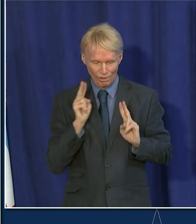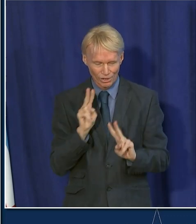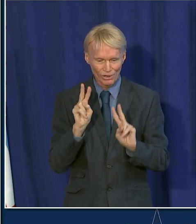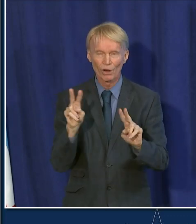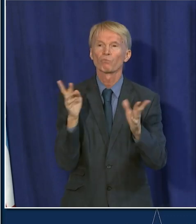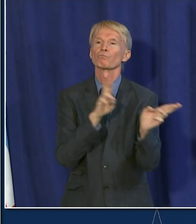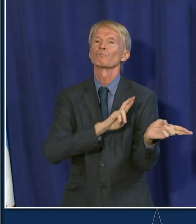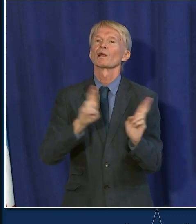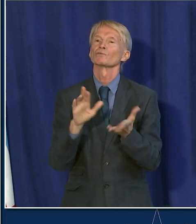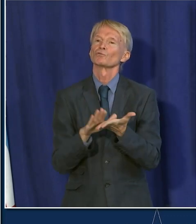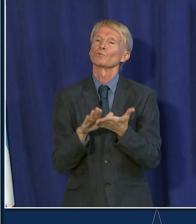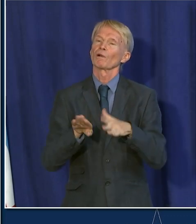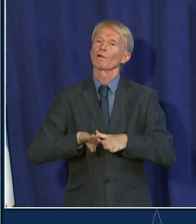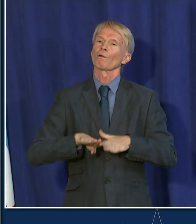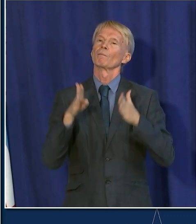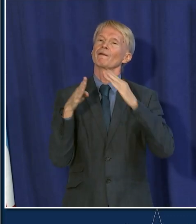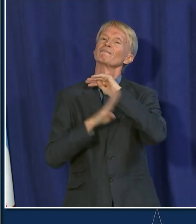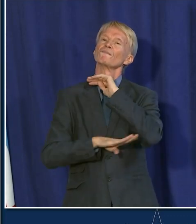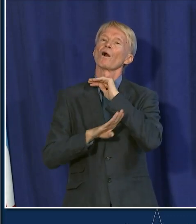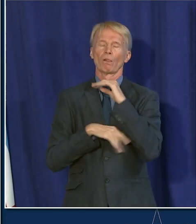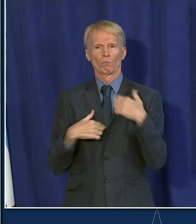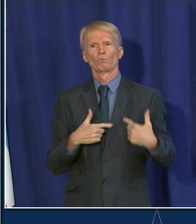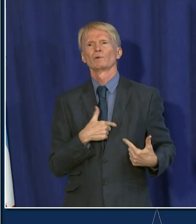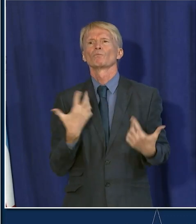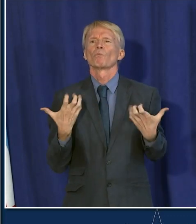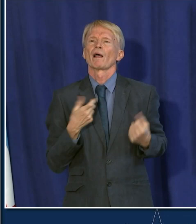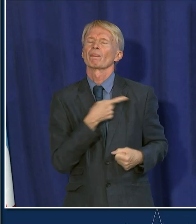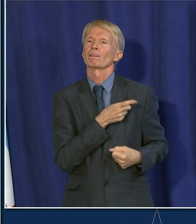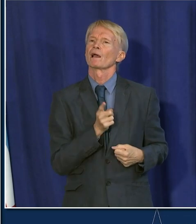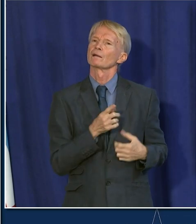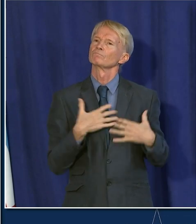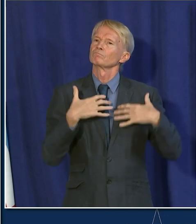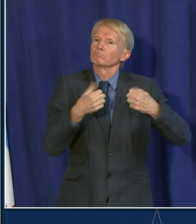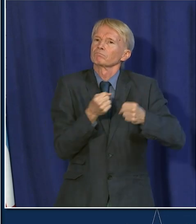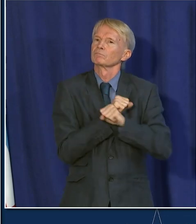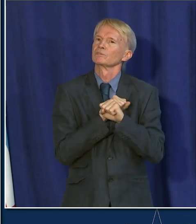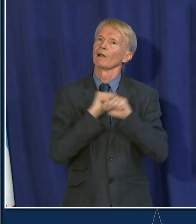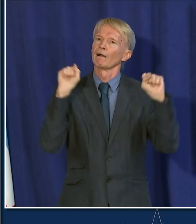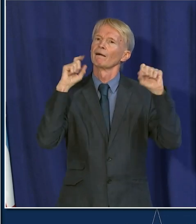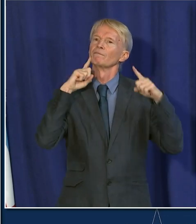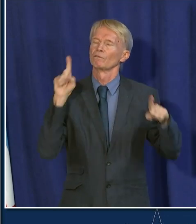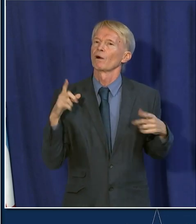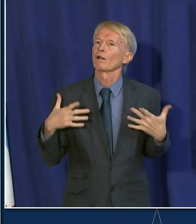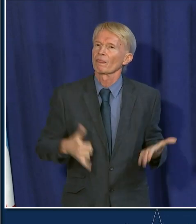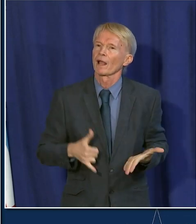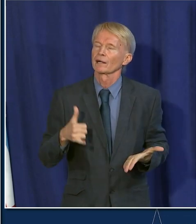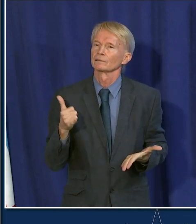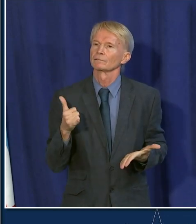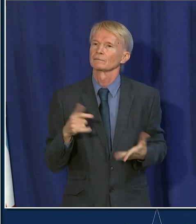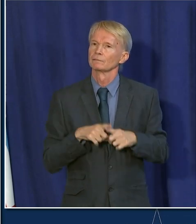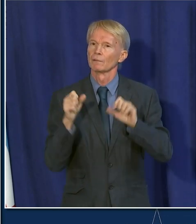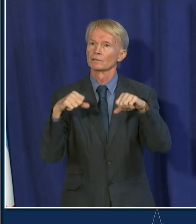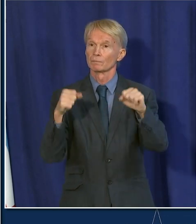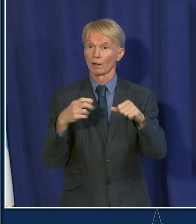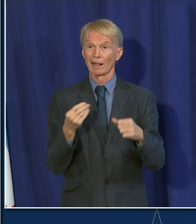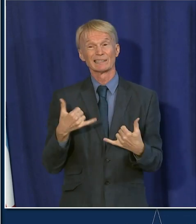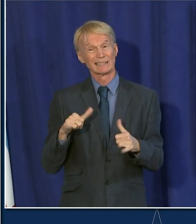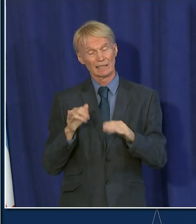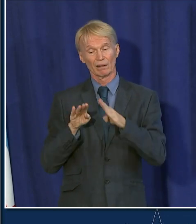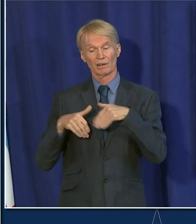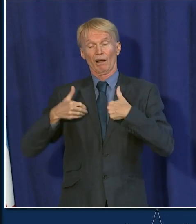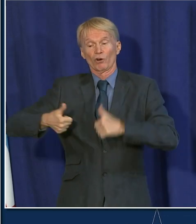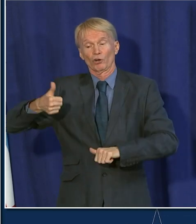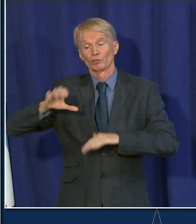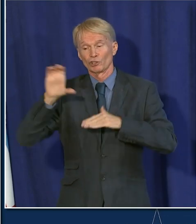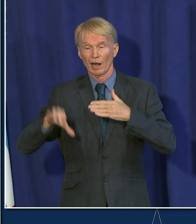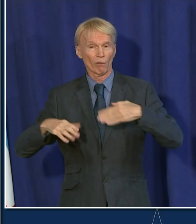back to school, that we'd like to have as protected as possible. But you can see we still have a ways to go for both our younger Chicagoans